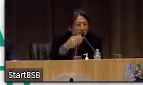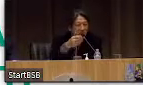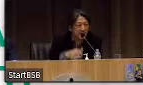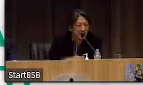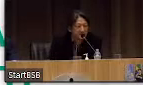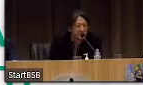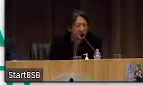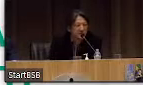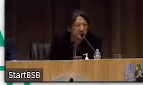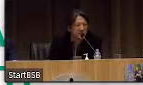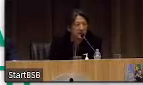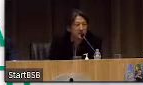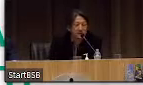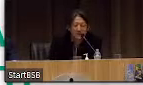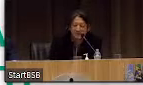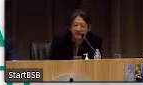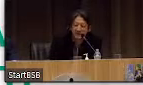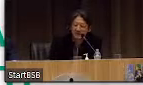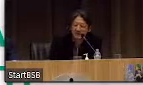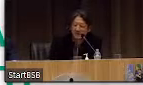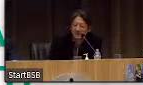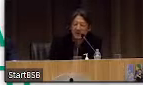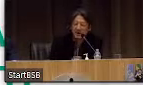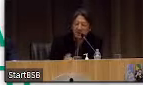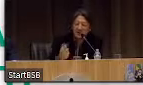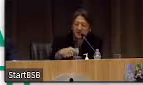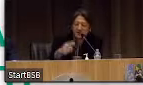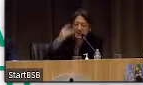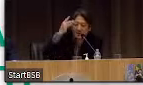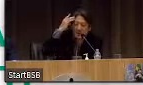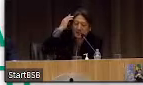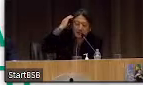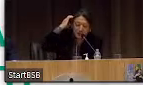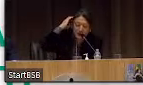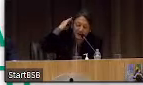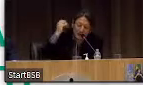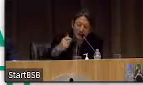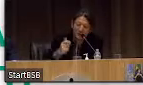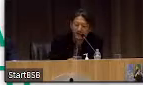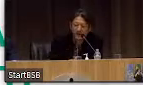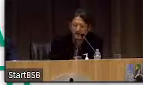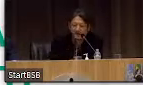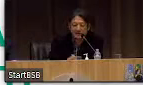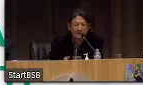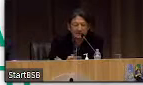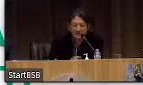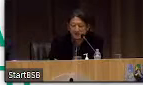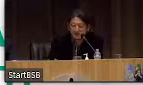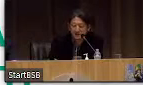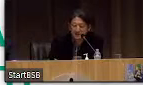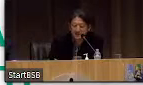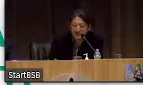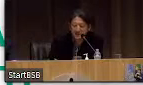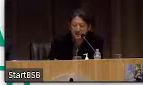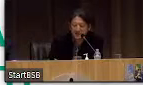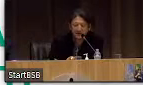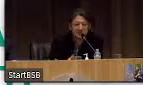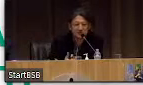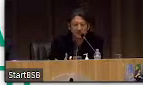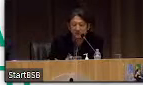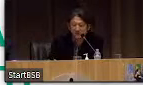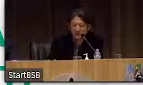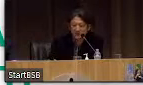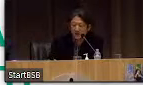Fernanda, that coordinates this area, cooperation work of Ministry of Health, and with the